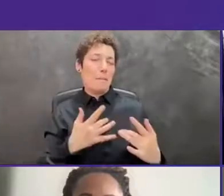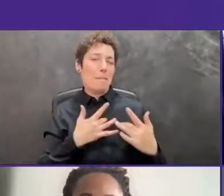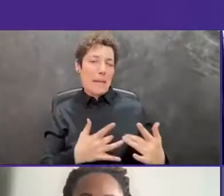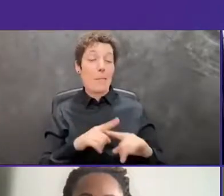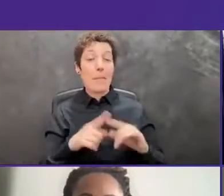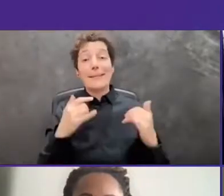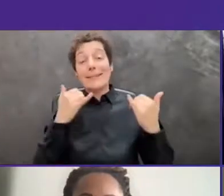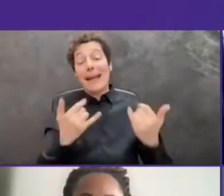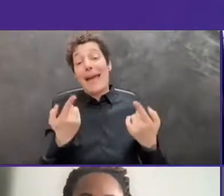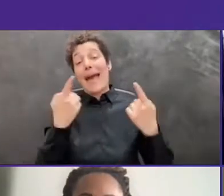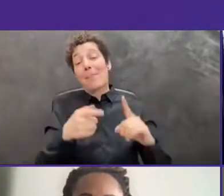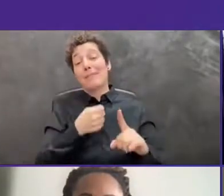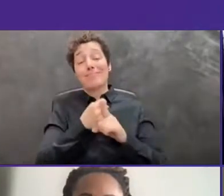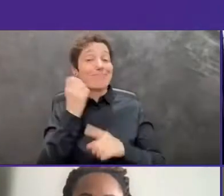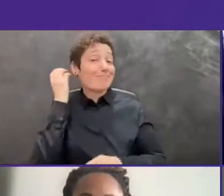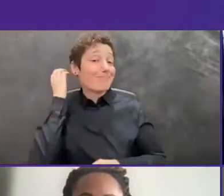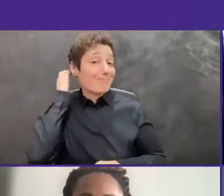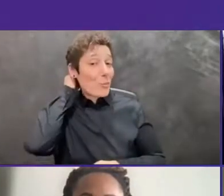it is pulled back today